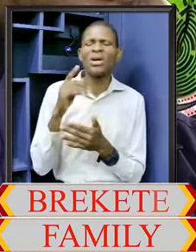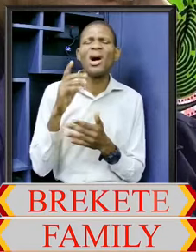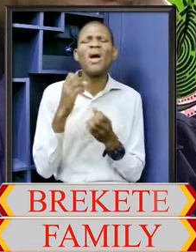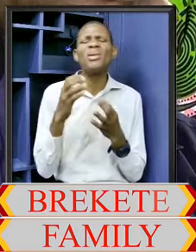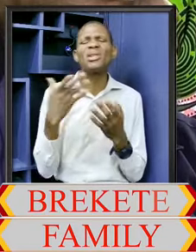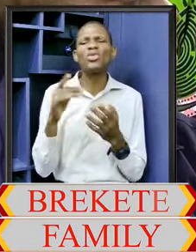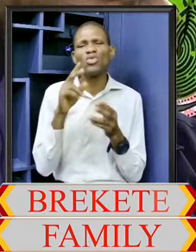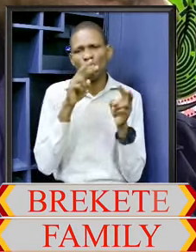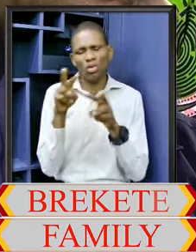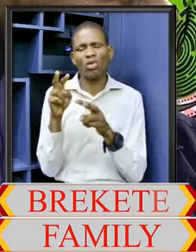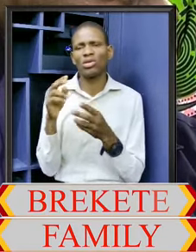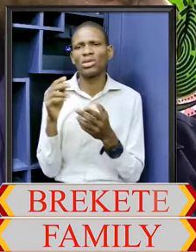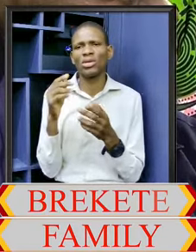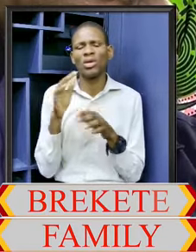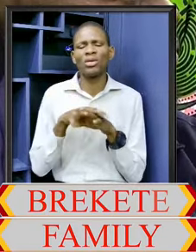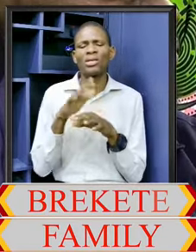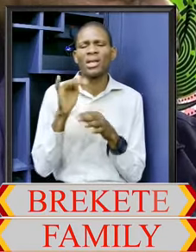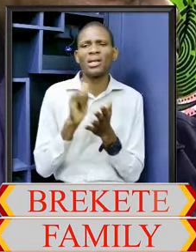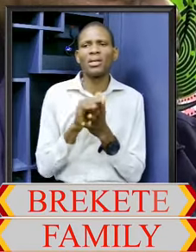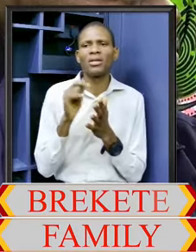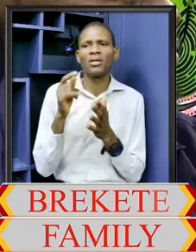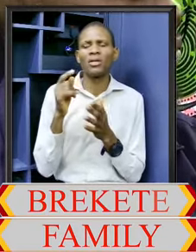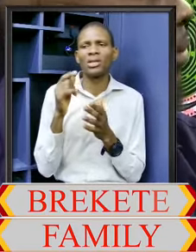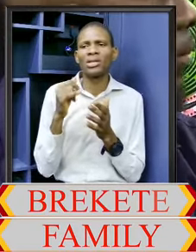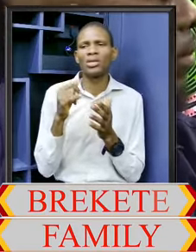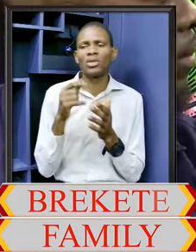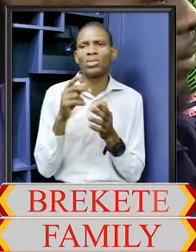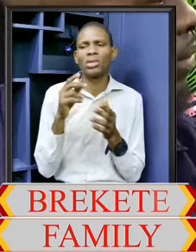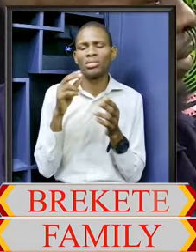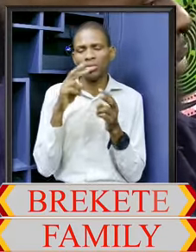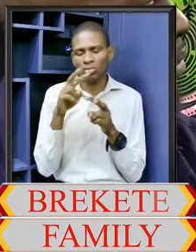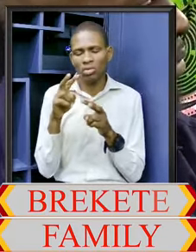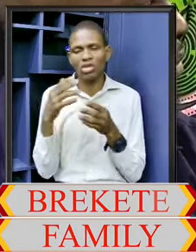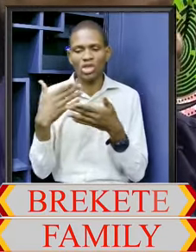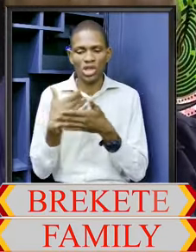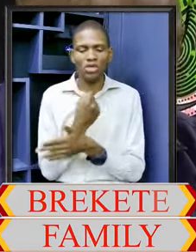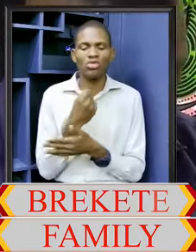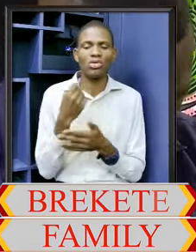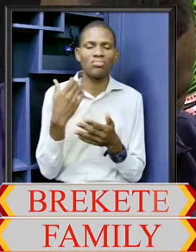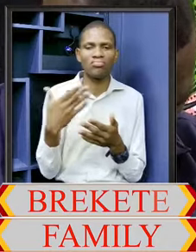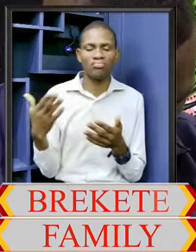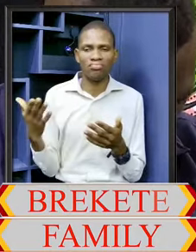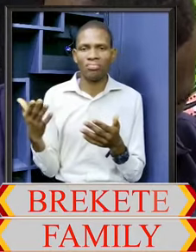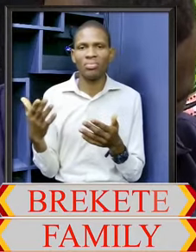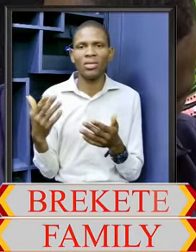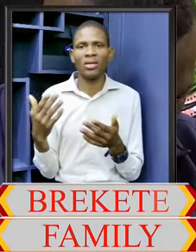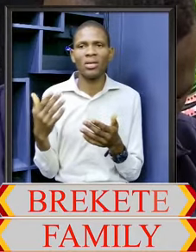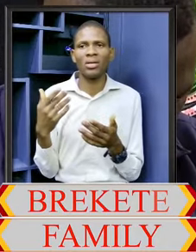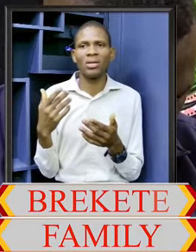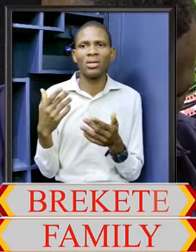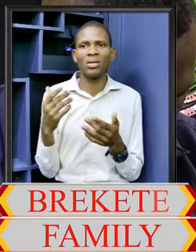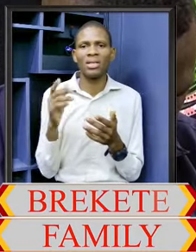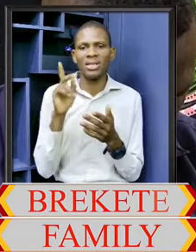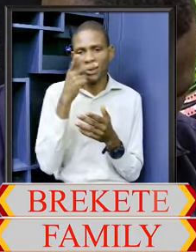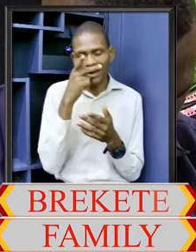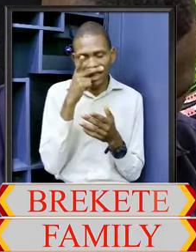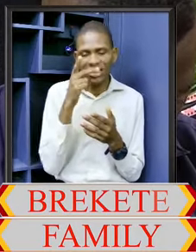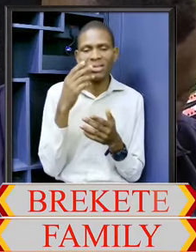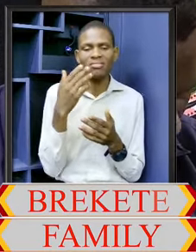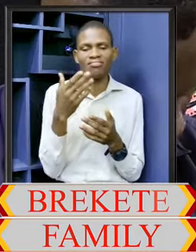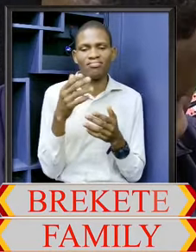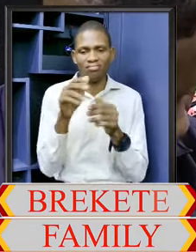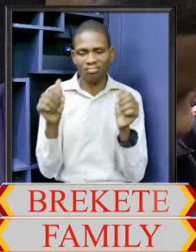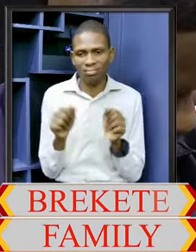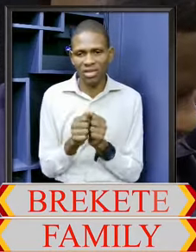for that plan. For that package now, you go cover news channel day. You go also watch kiddies channel also